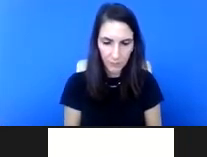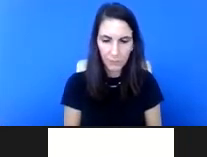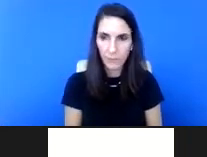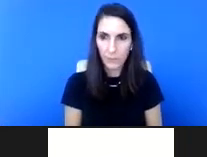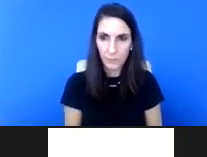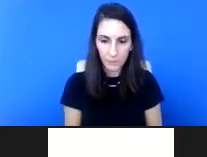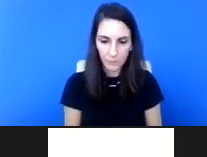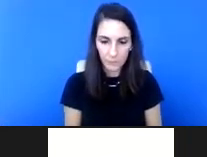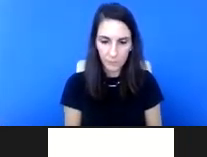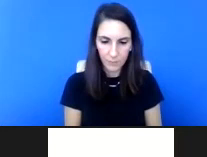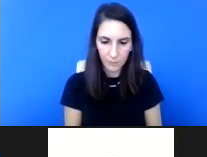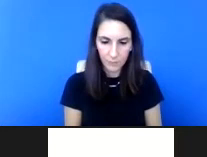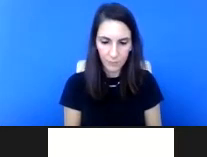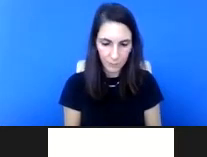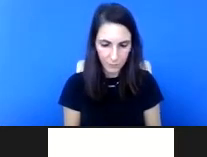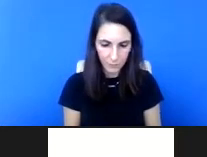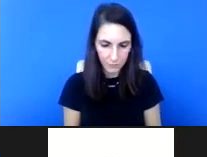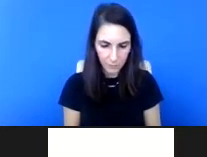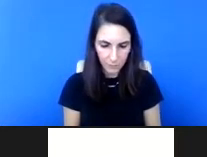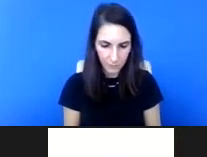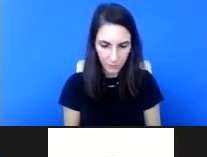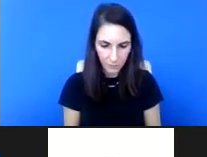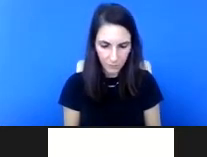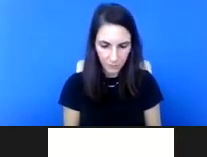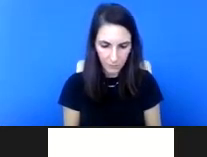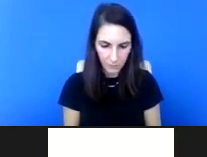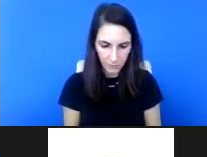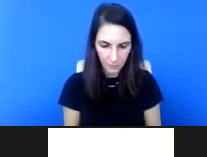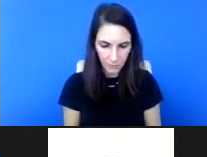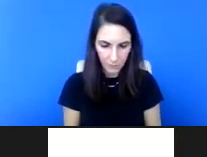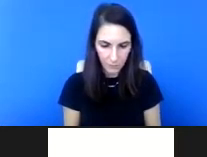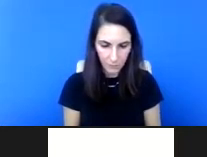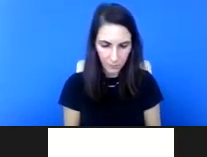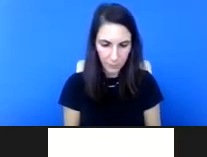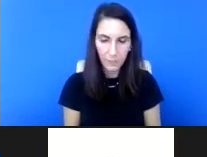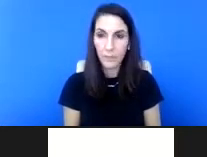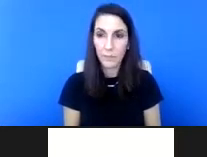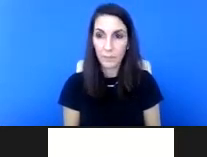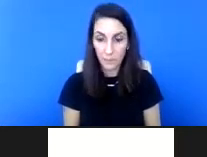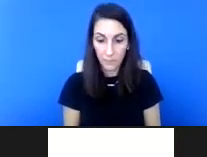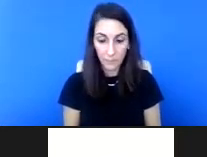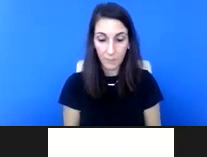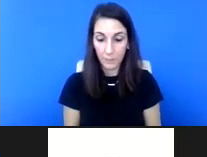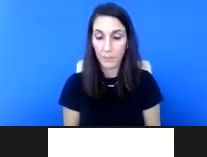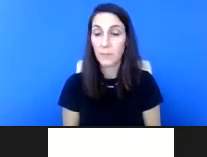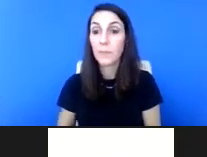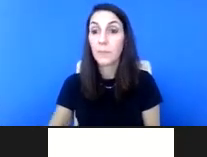occurred and what they need to do to protect themselves in the event that the breach were to occur.